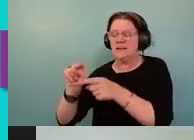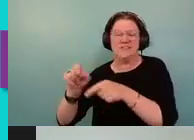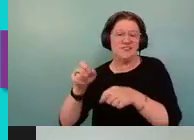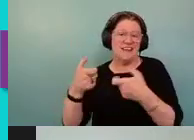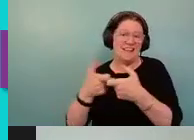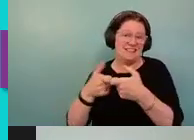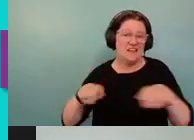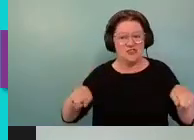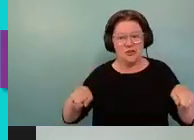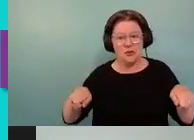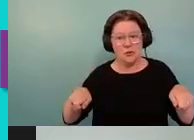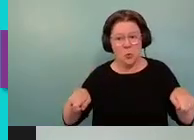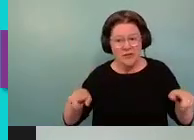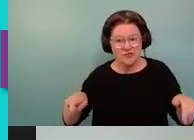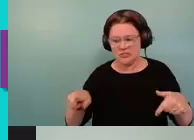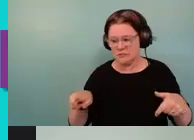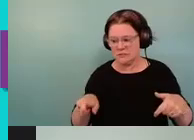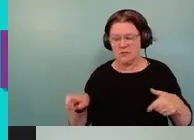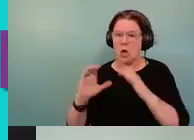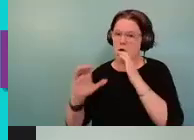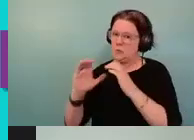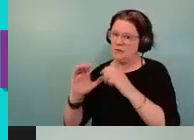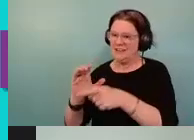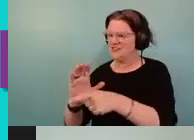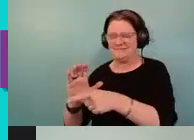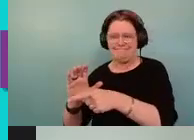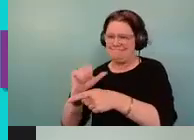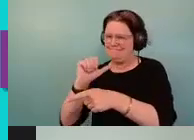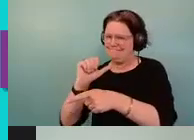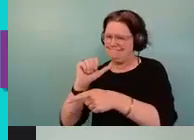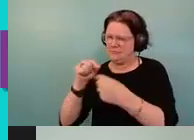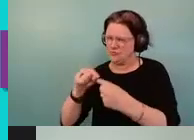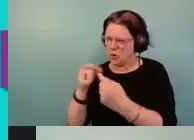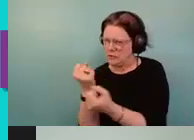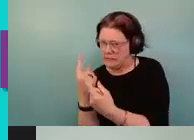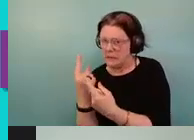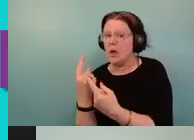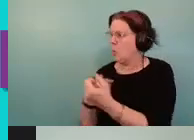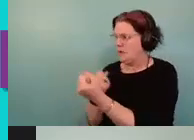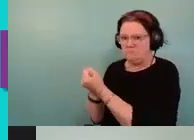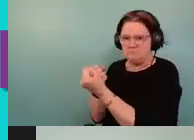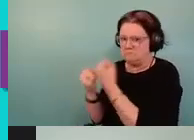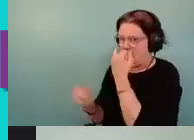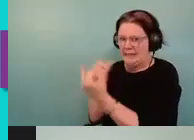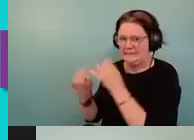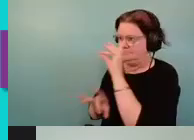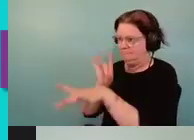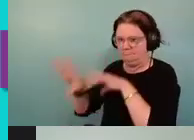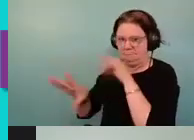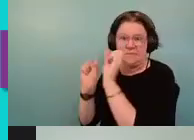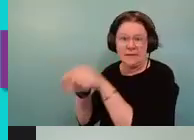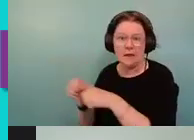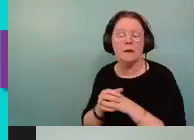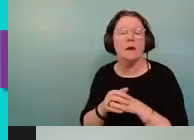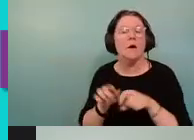Her communication is harder to understand. So those kinds of things we can help with. Also had